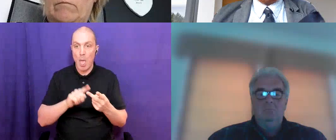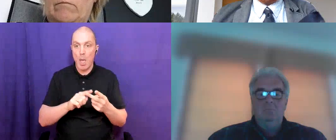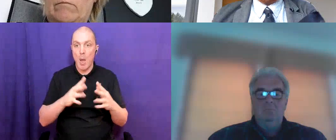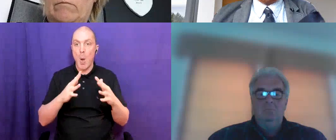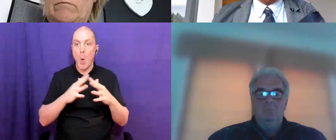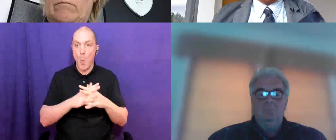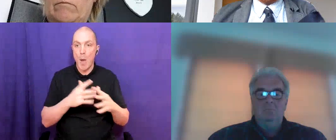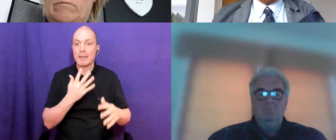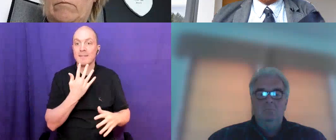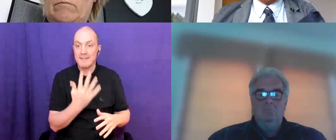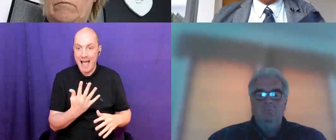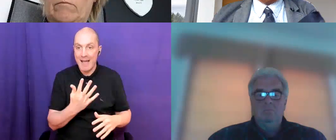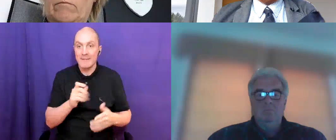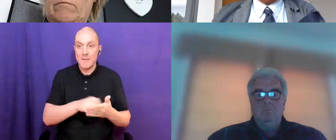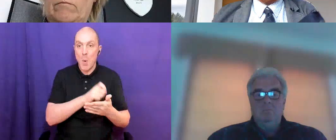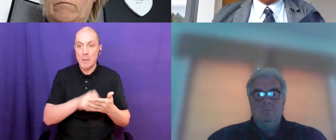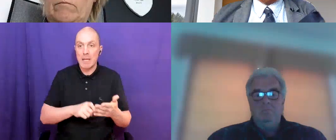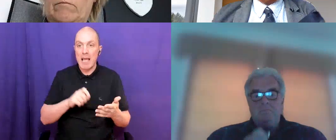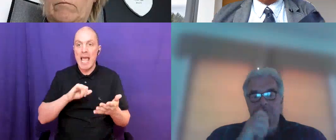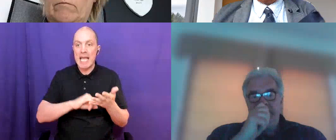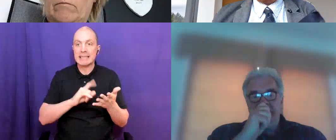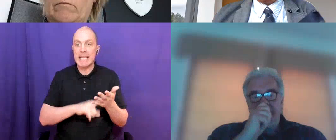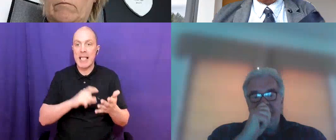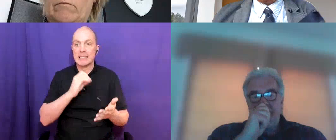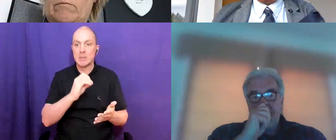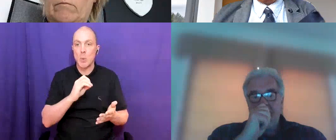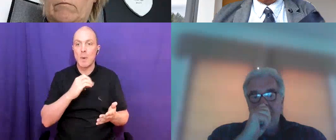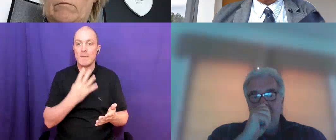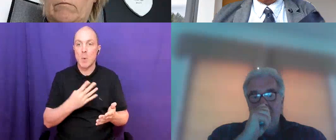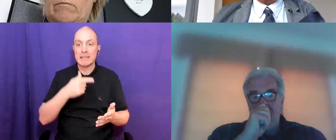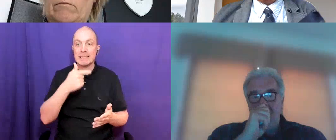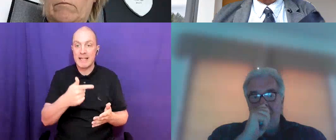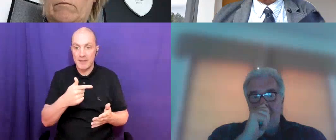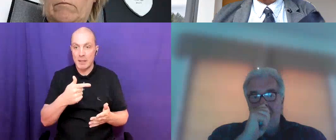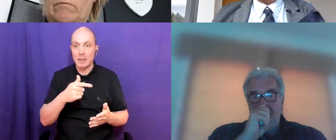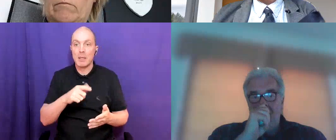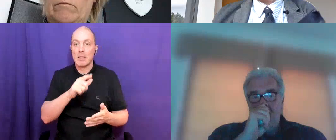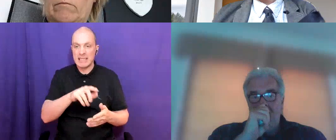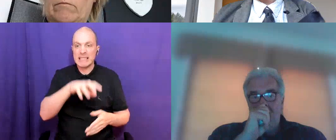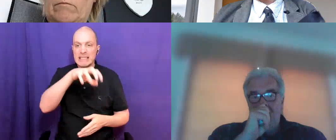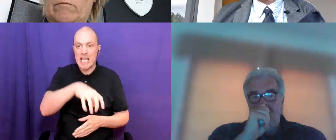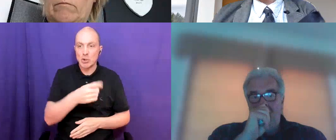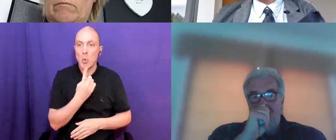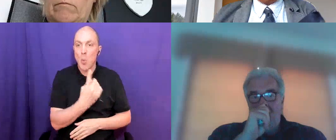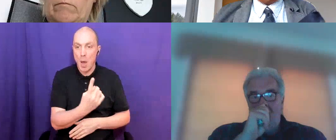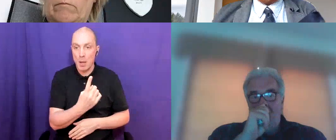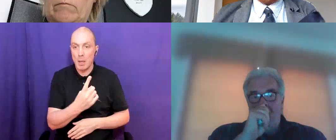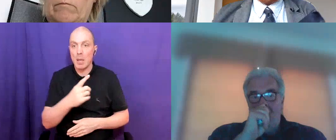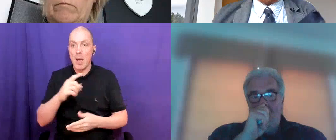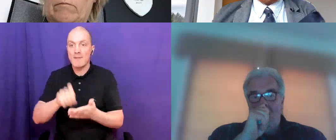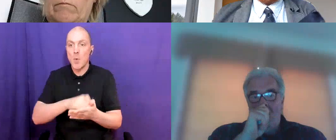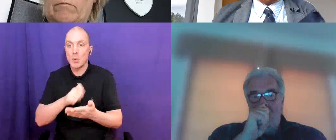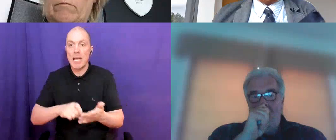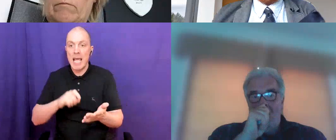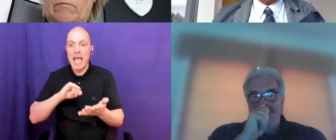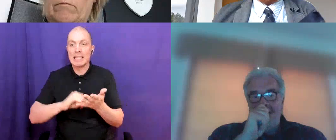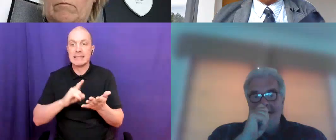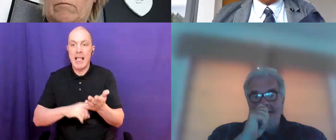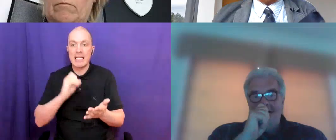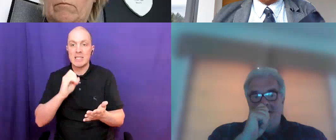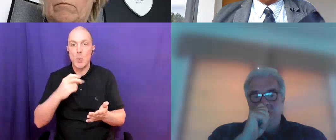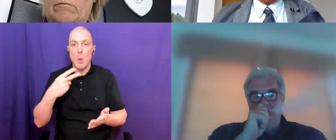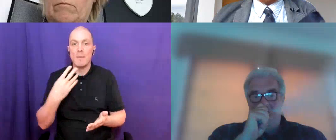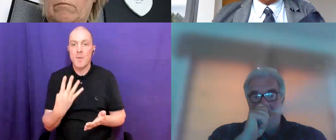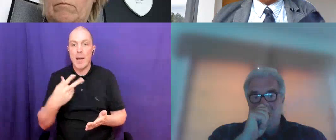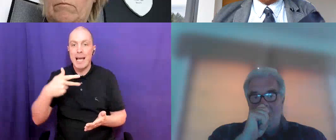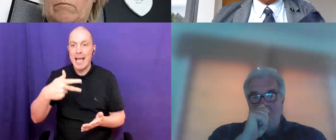5 voters from SL 047 will vote at Station 1, and voters from SL 048 will